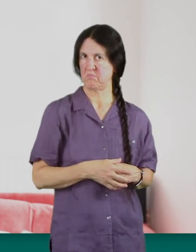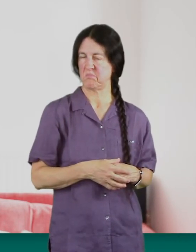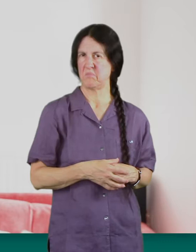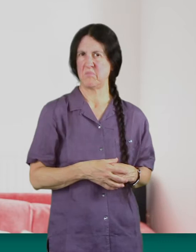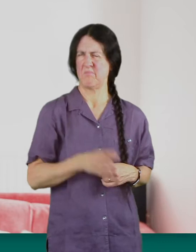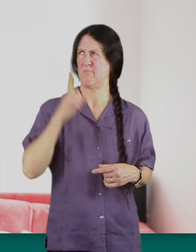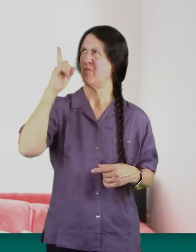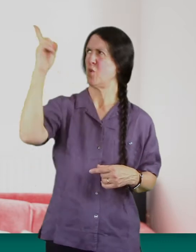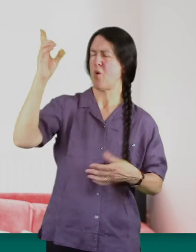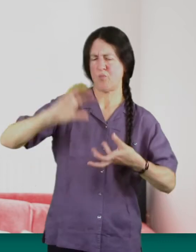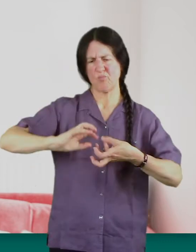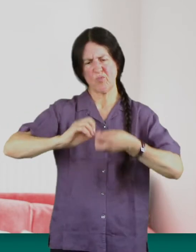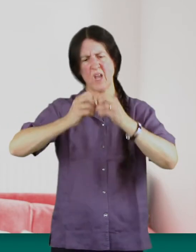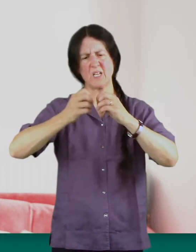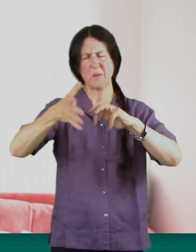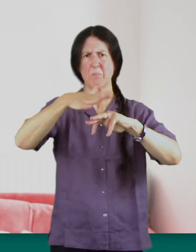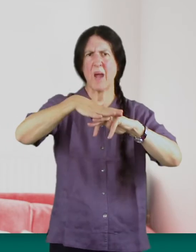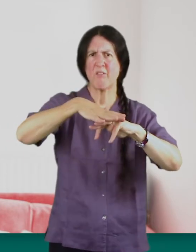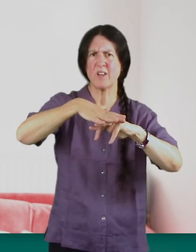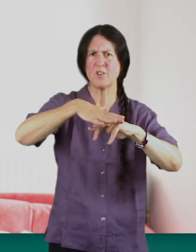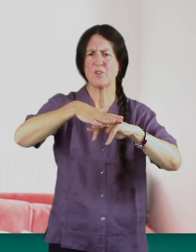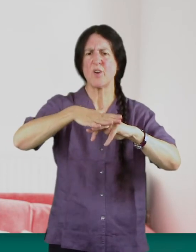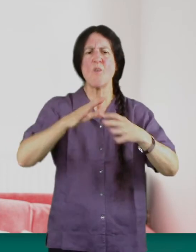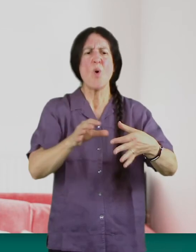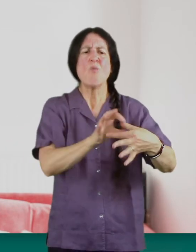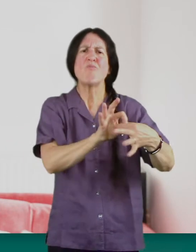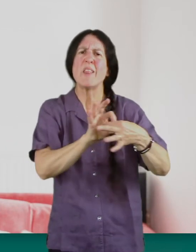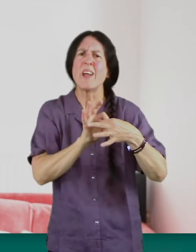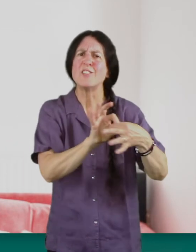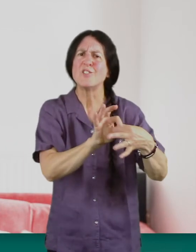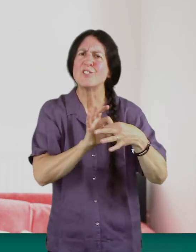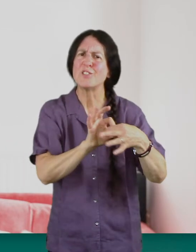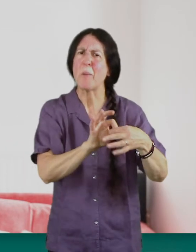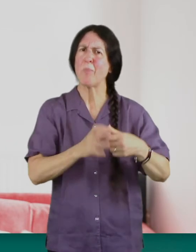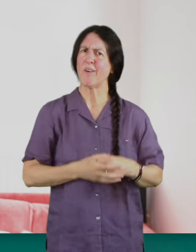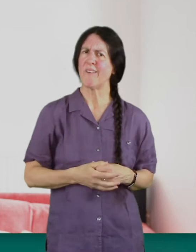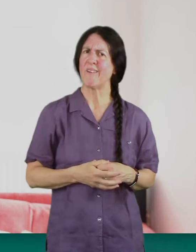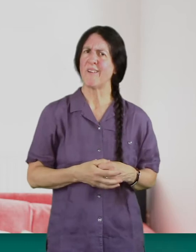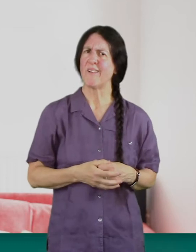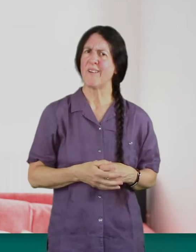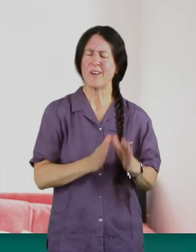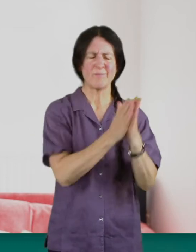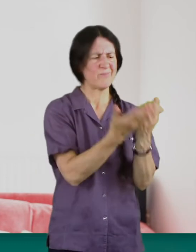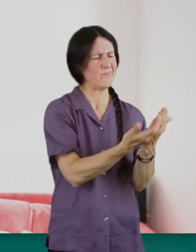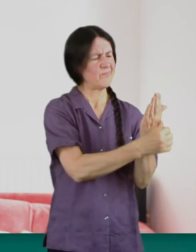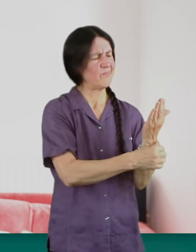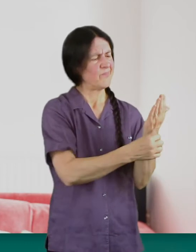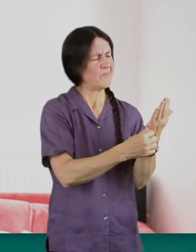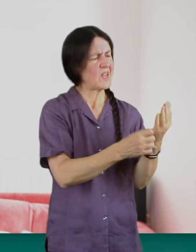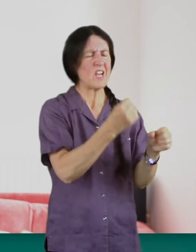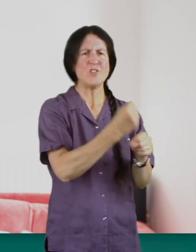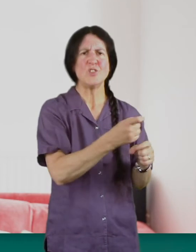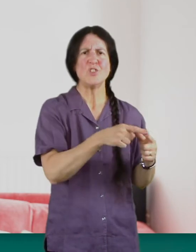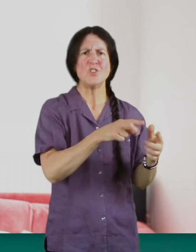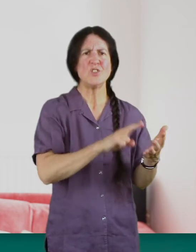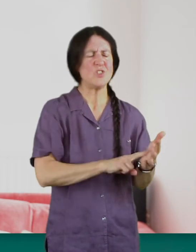created marriage for. We know in Genesis that God calls us to